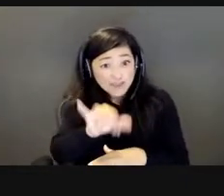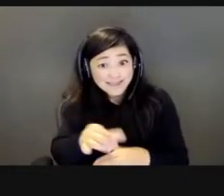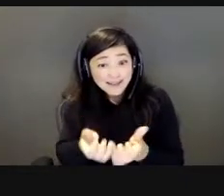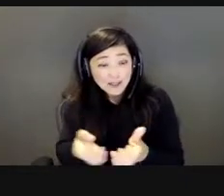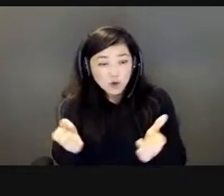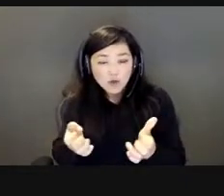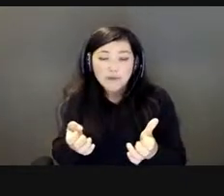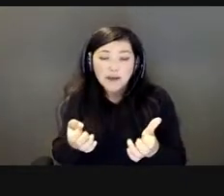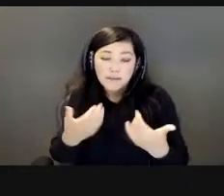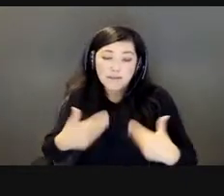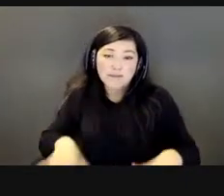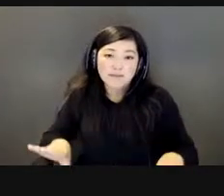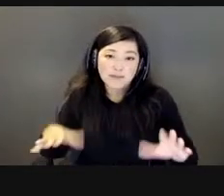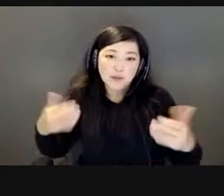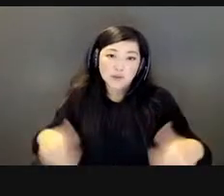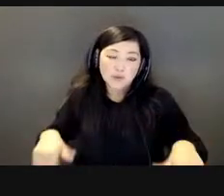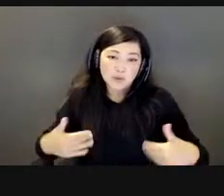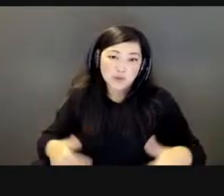possible.